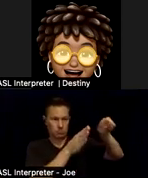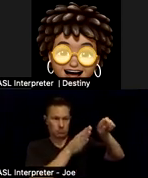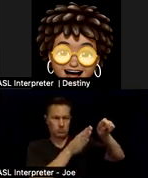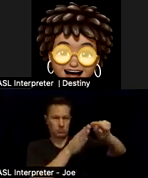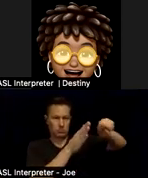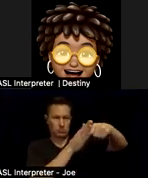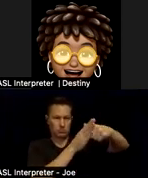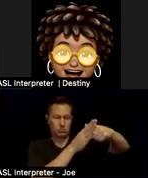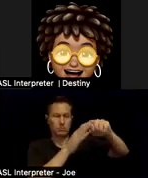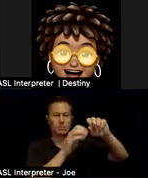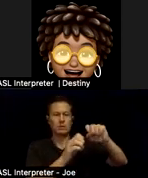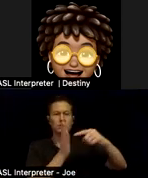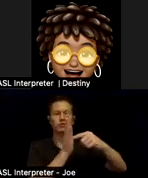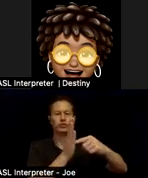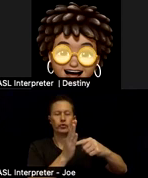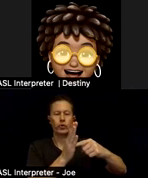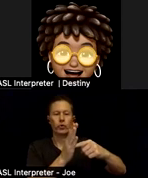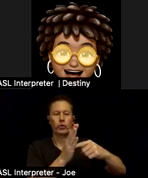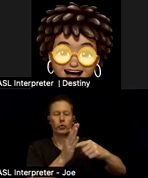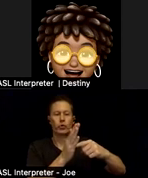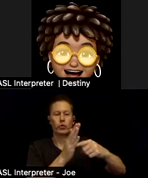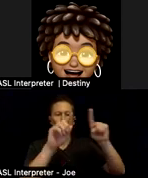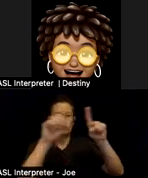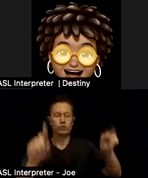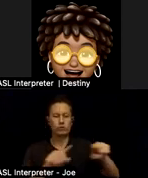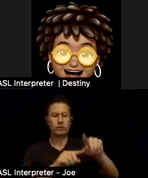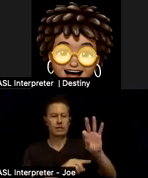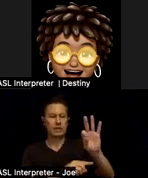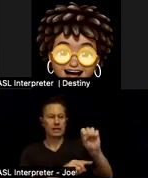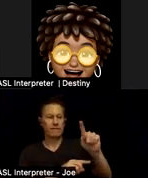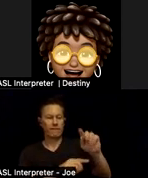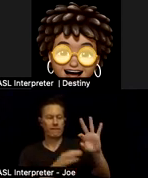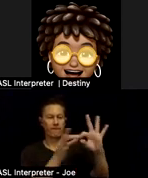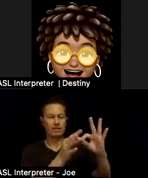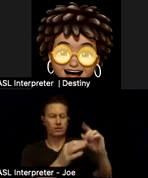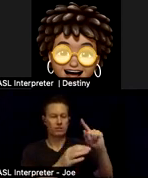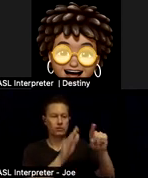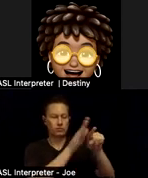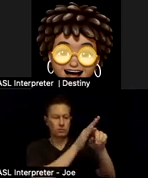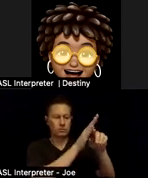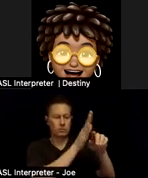here on the screen to hang our television off the wall.